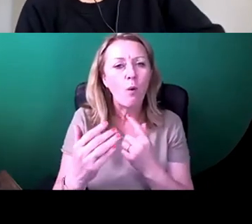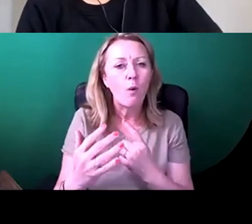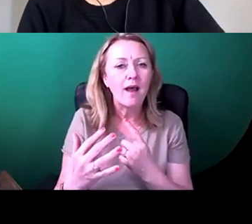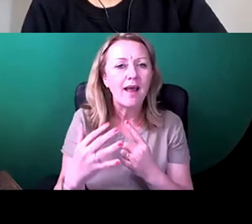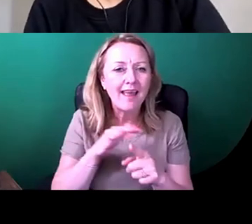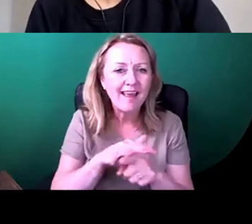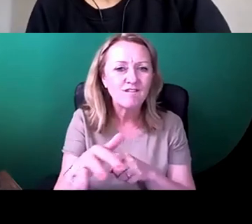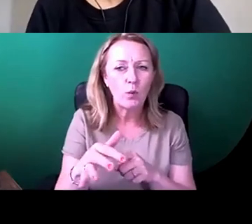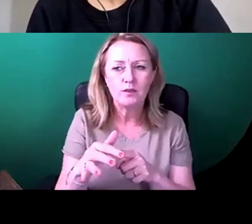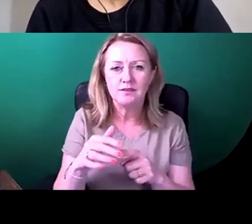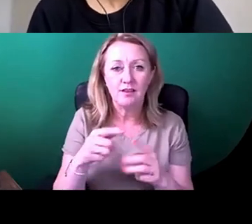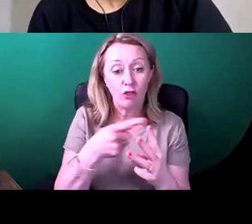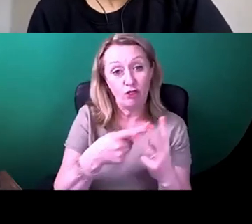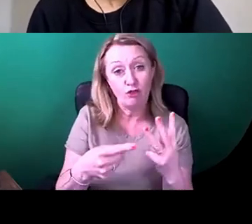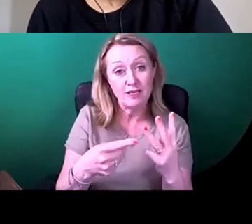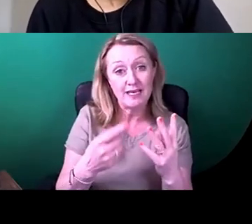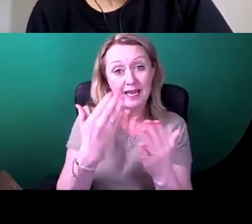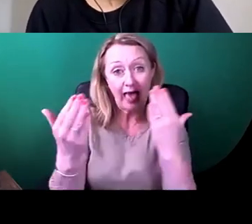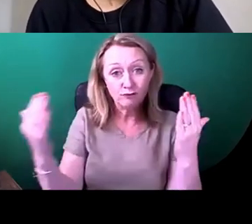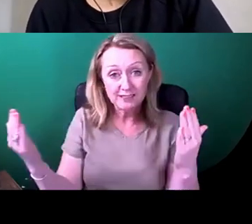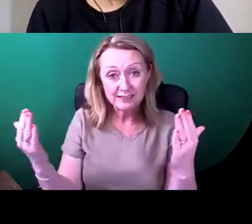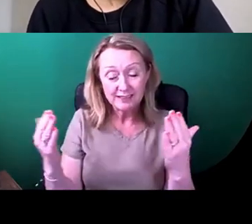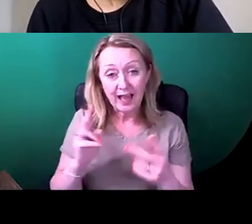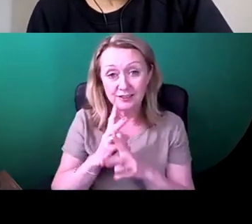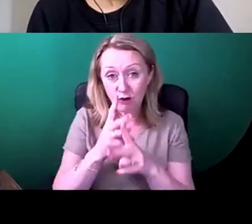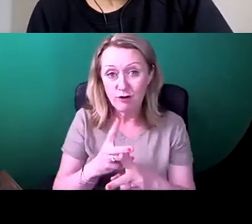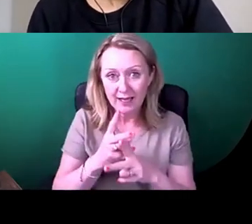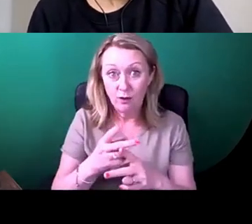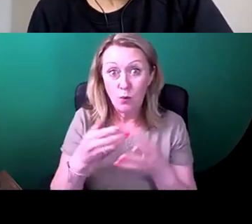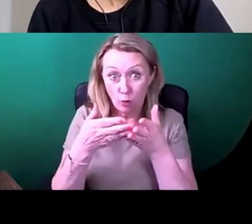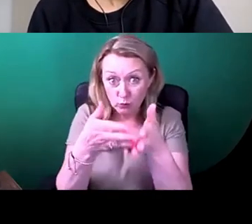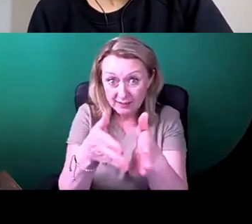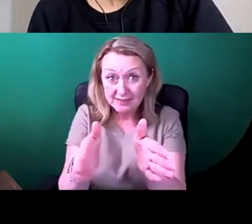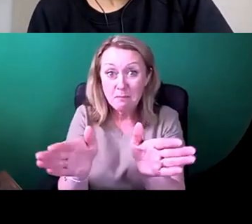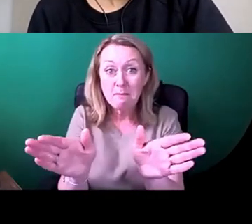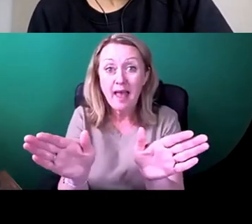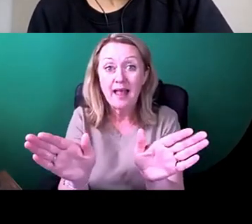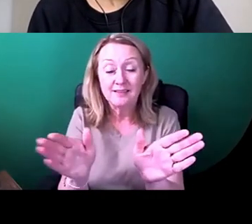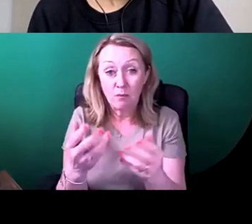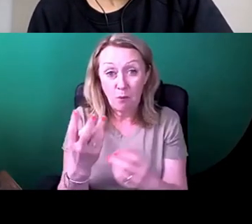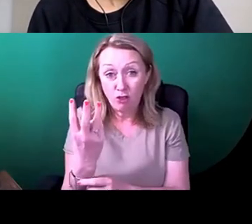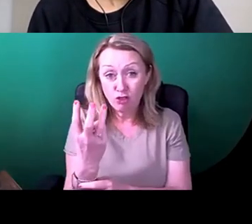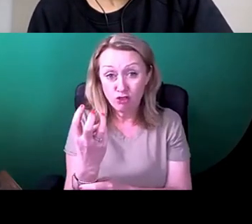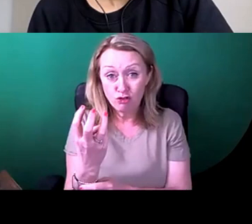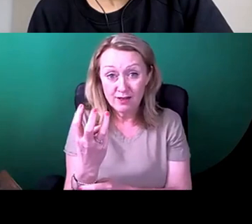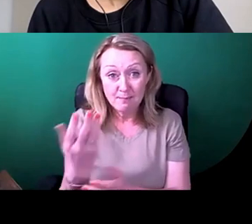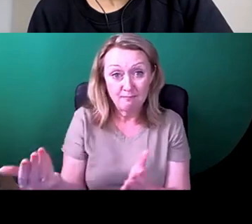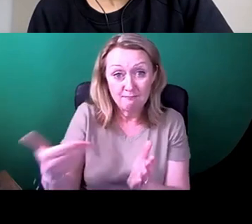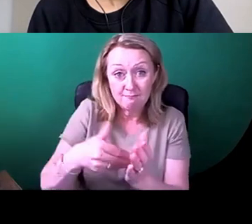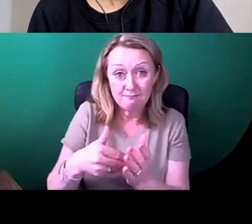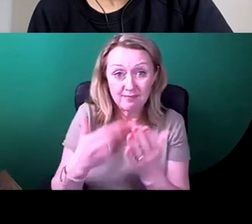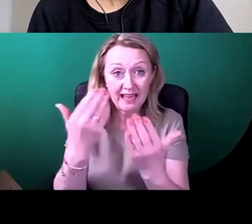three galleries and curators. Here we are today, looking to expand the network to include three new galleries who will join our